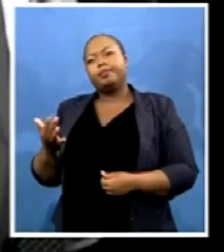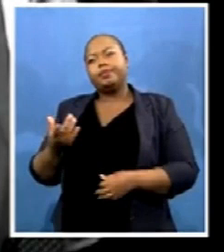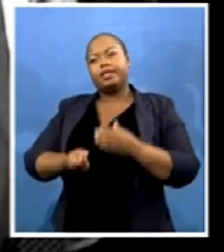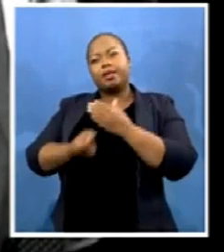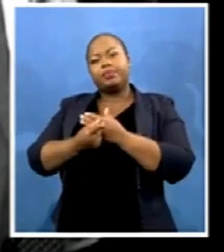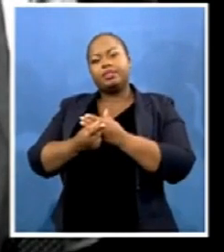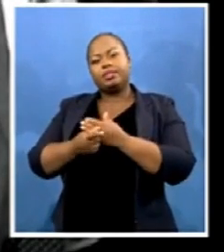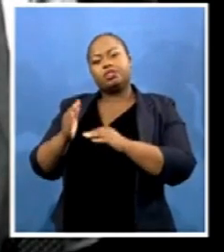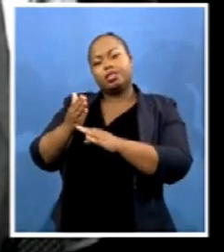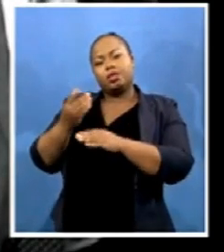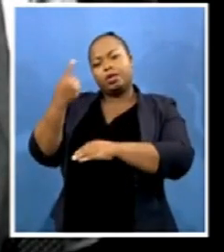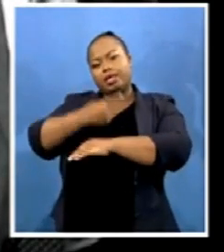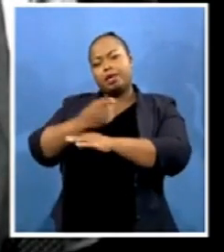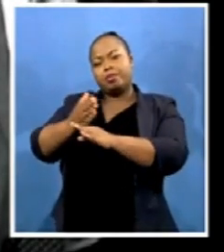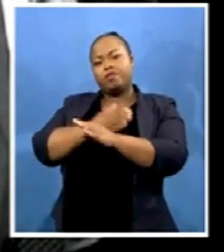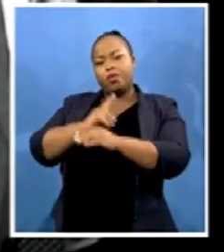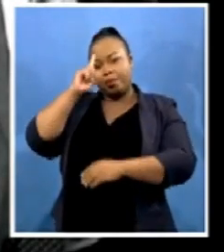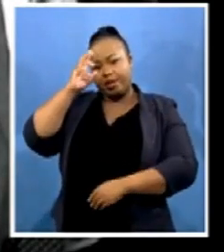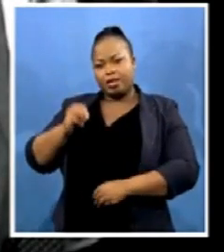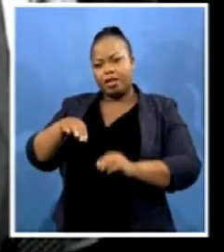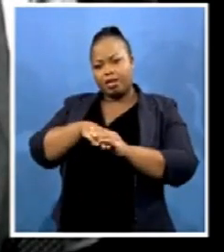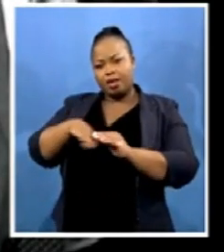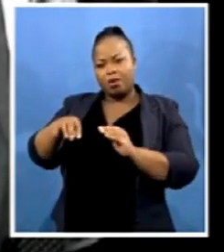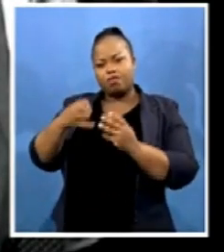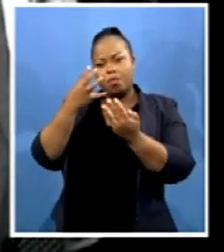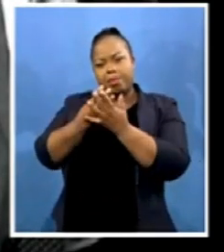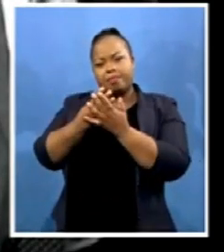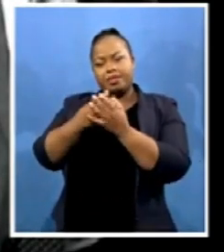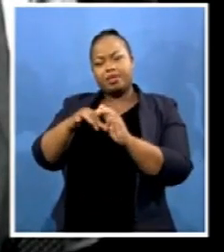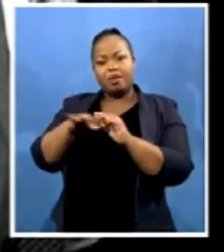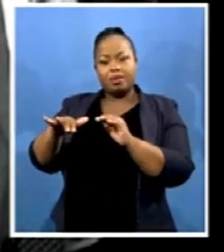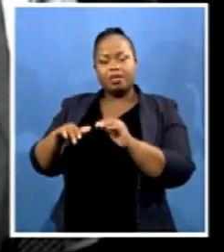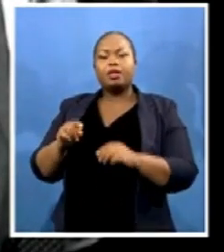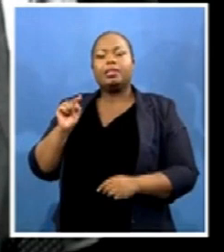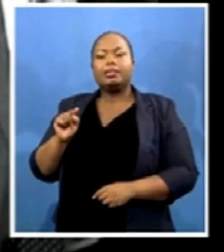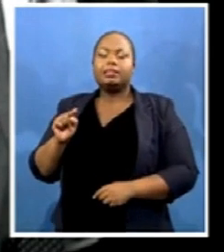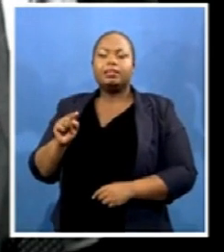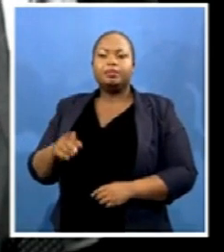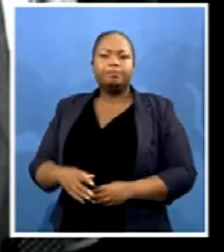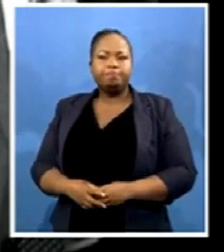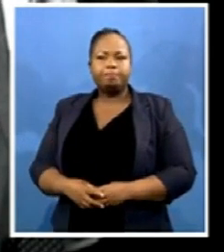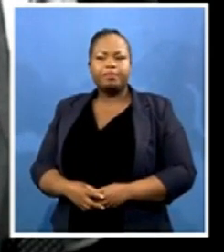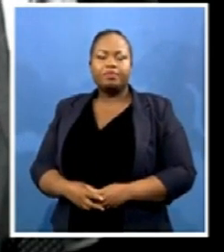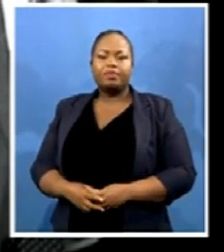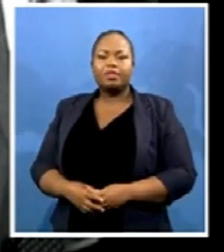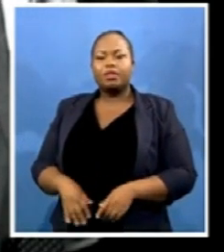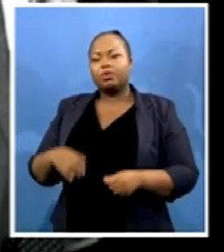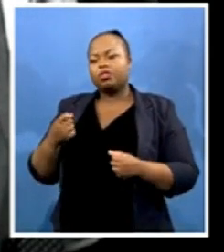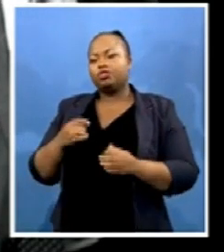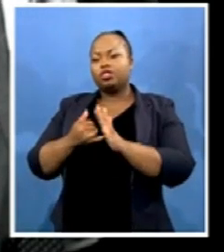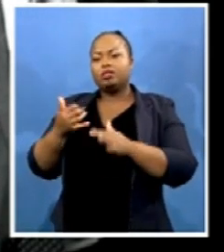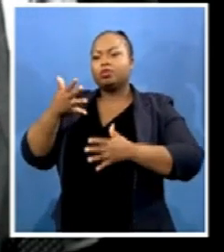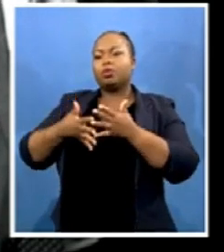Madiba's release from prison. Yeah. And he will just crack a joke in the middle of a